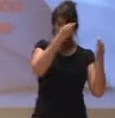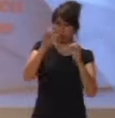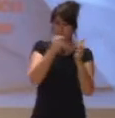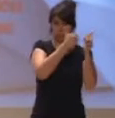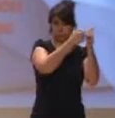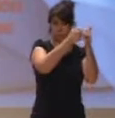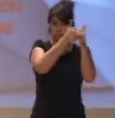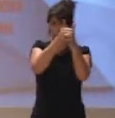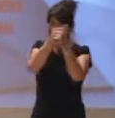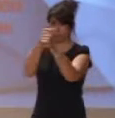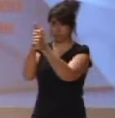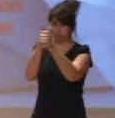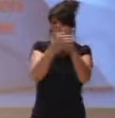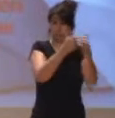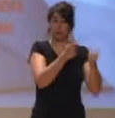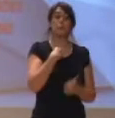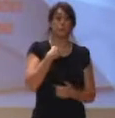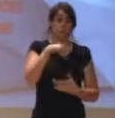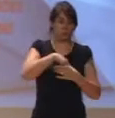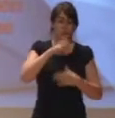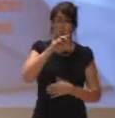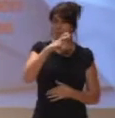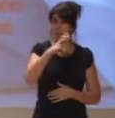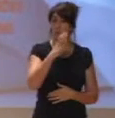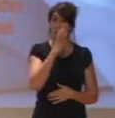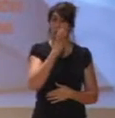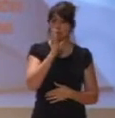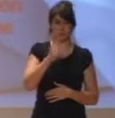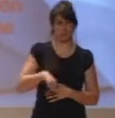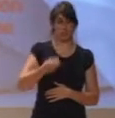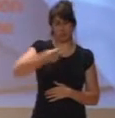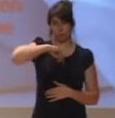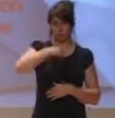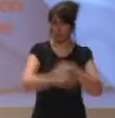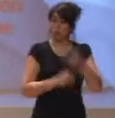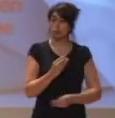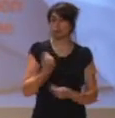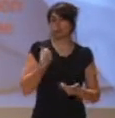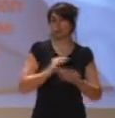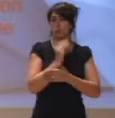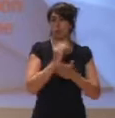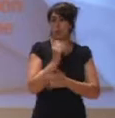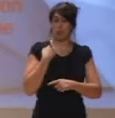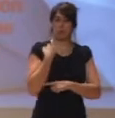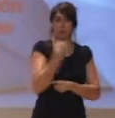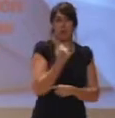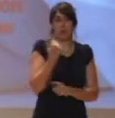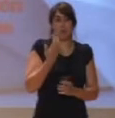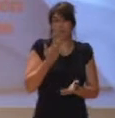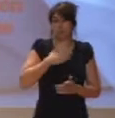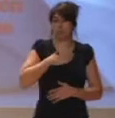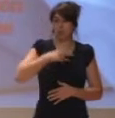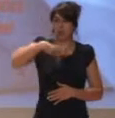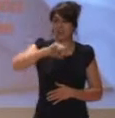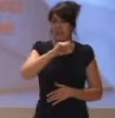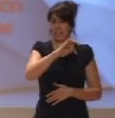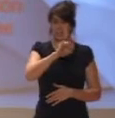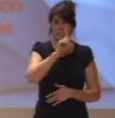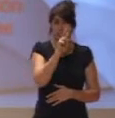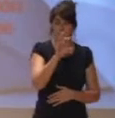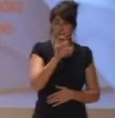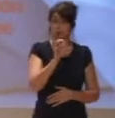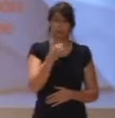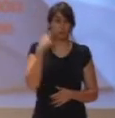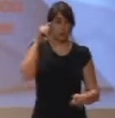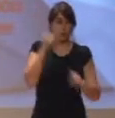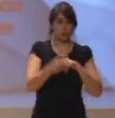imbibed IPC, which are follow your eyes, and we have